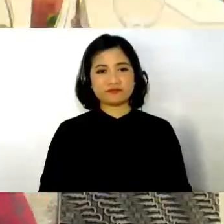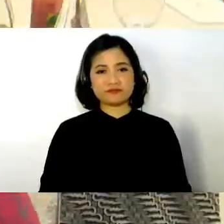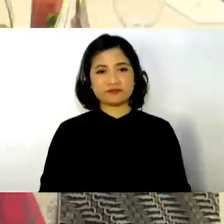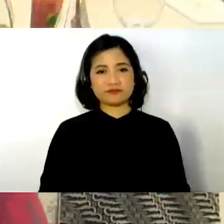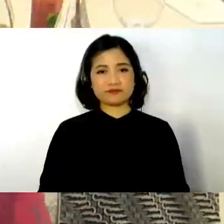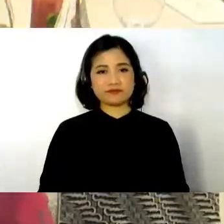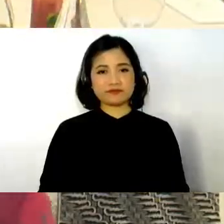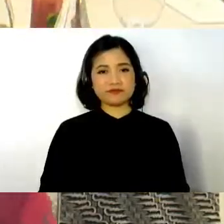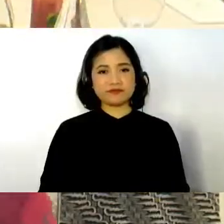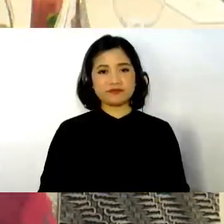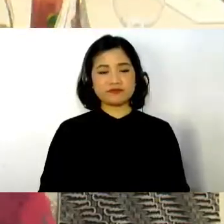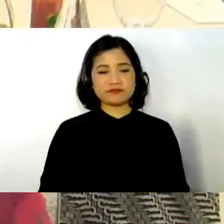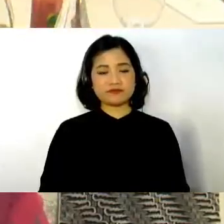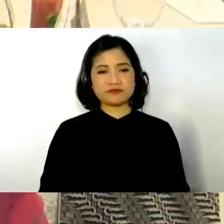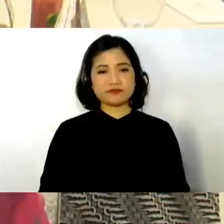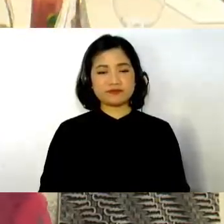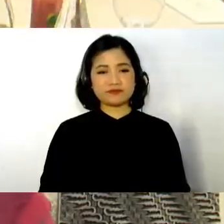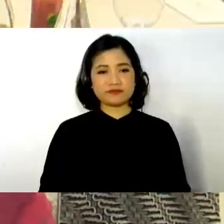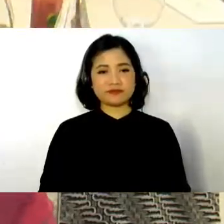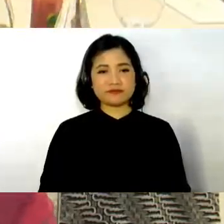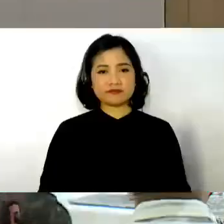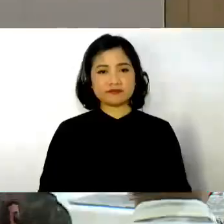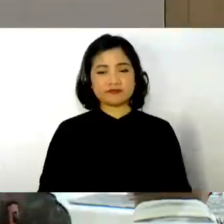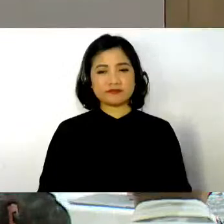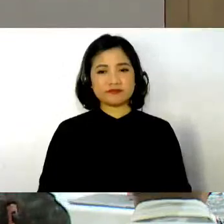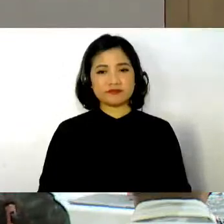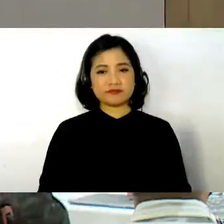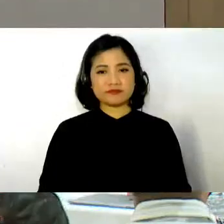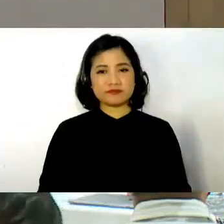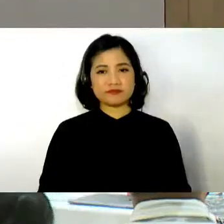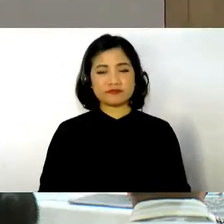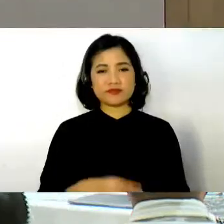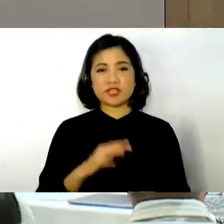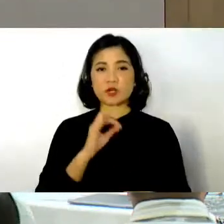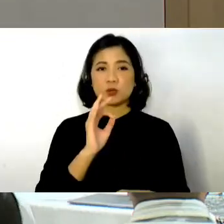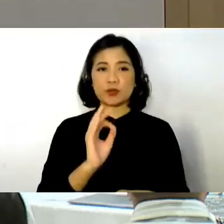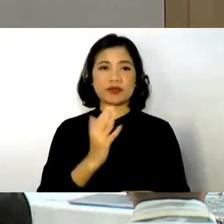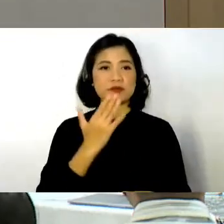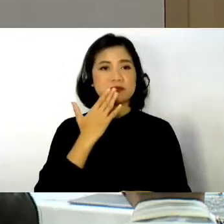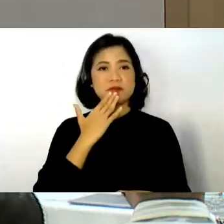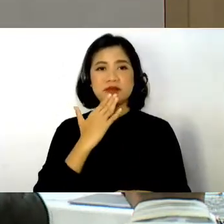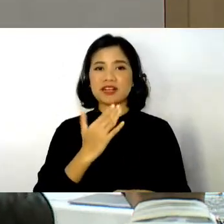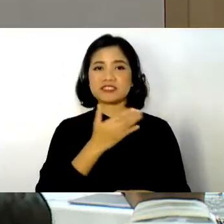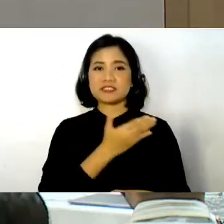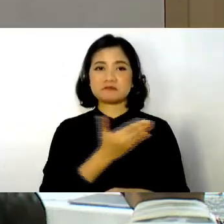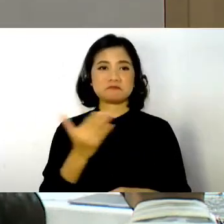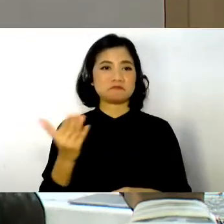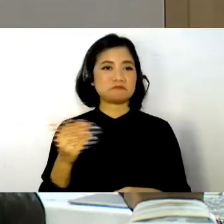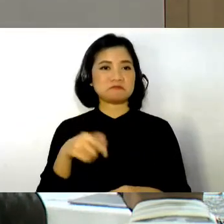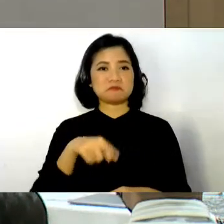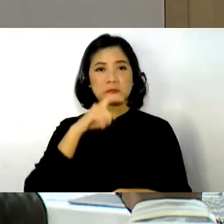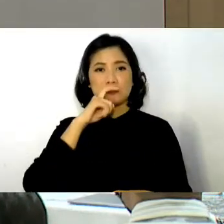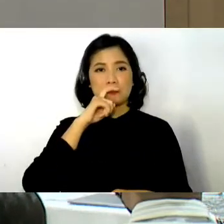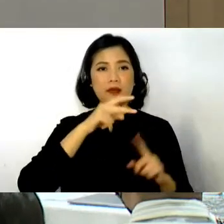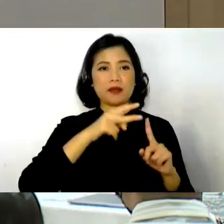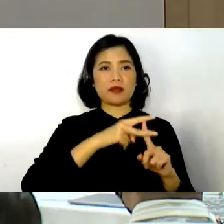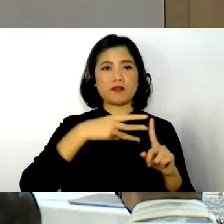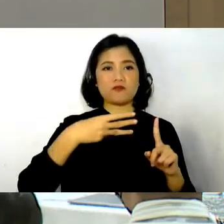economy. Our income, GNI per capita is just slightly increased to 4,200, if I'm not mistaken, last